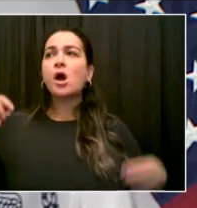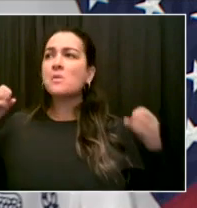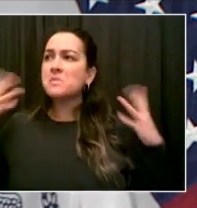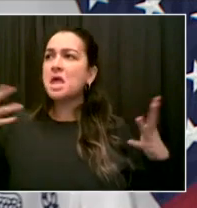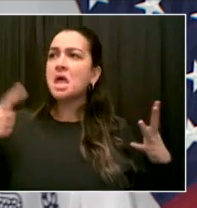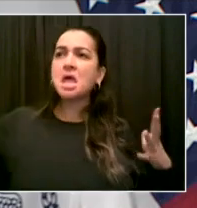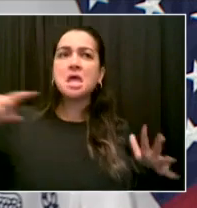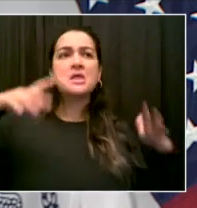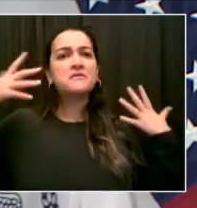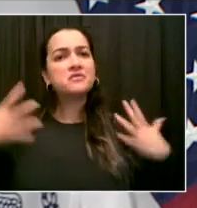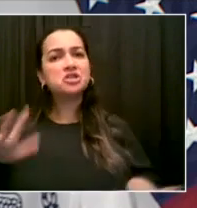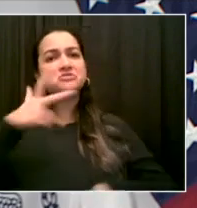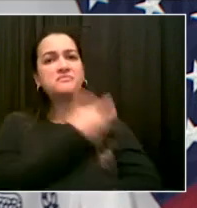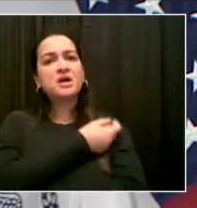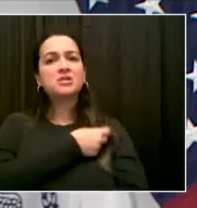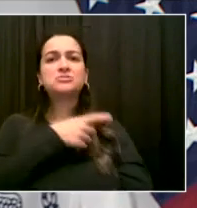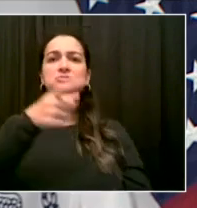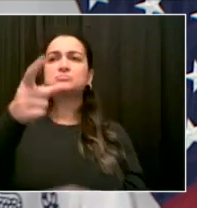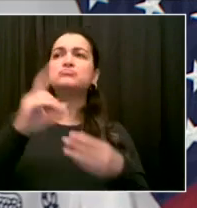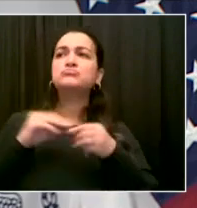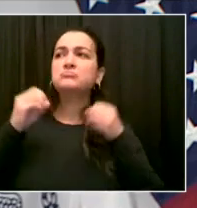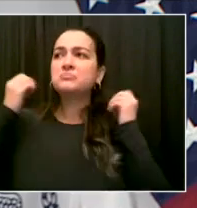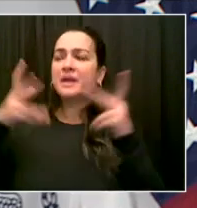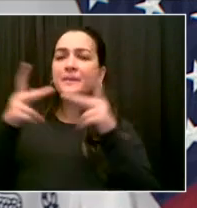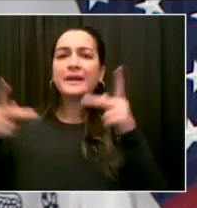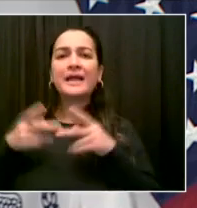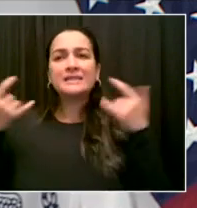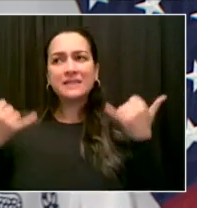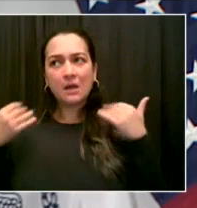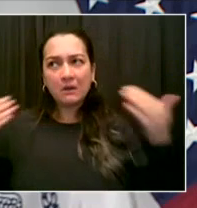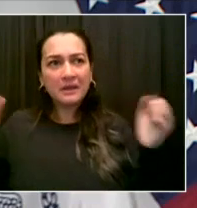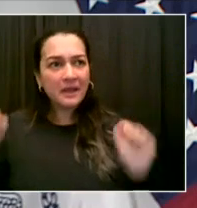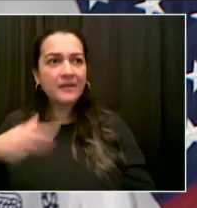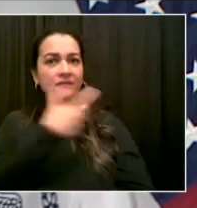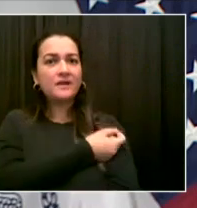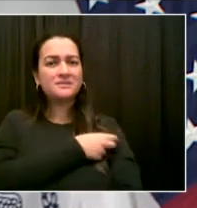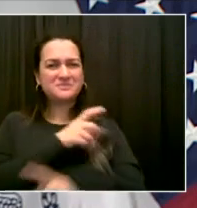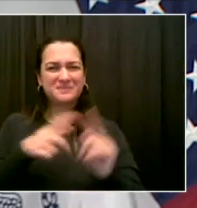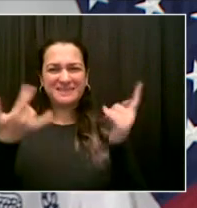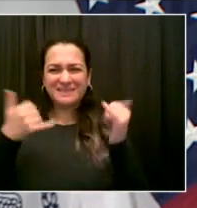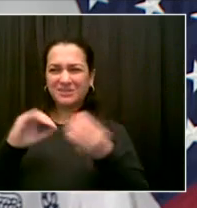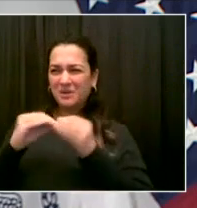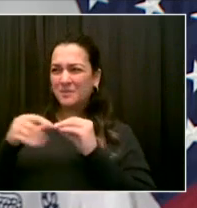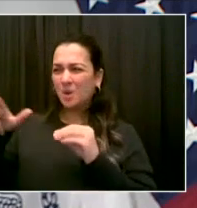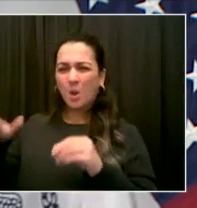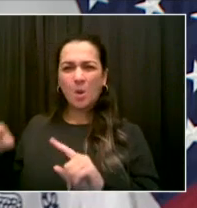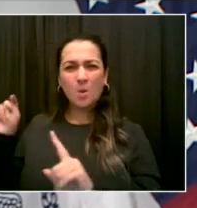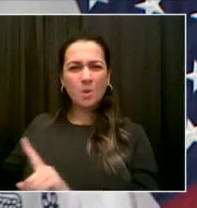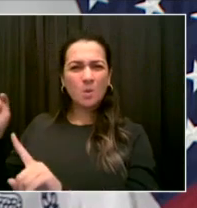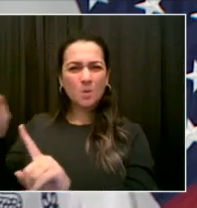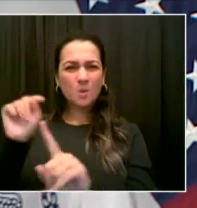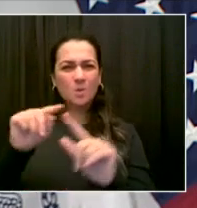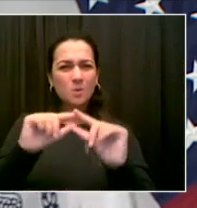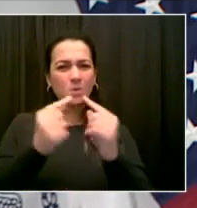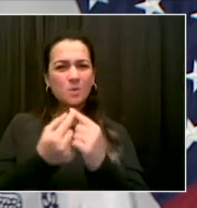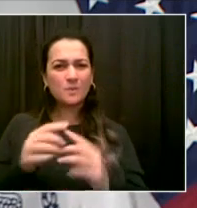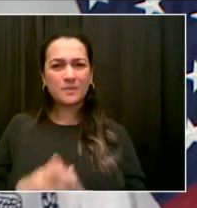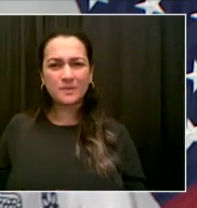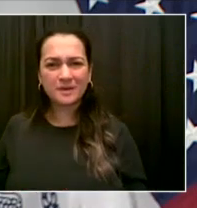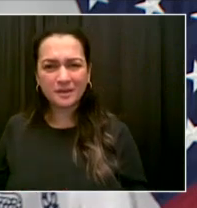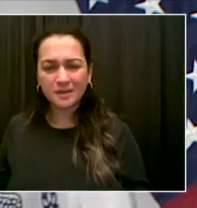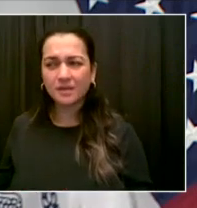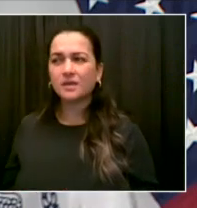Bob, respectfully. We've got over 180,000 city workers who have been vaccinated at least one dose.